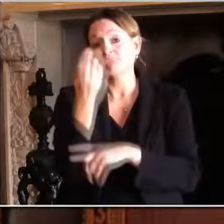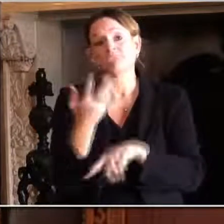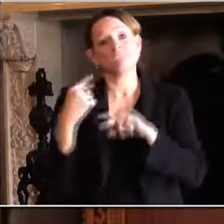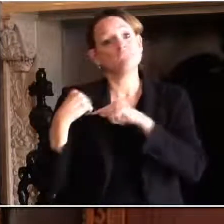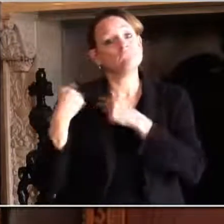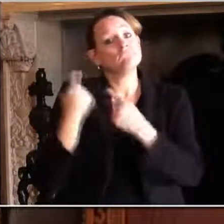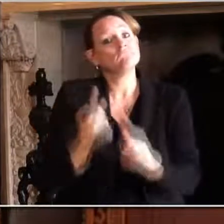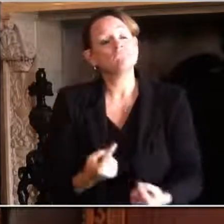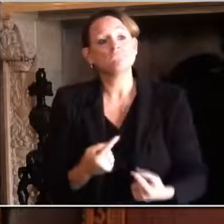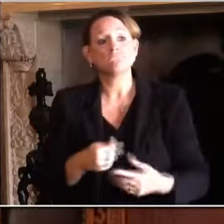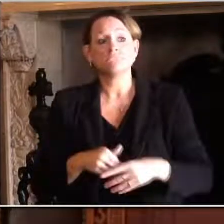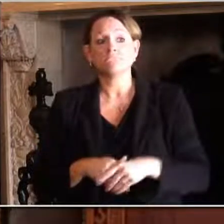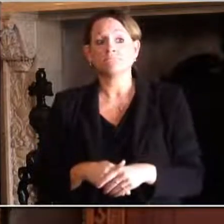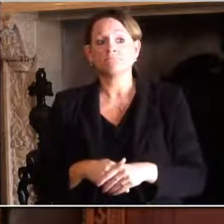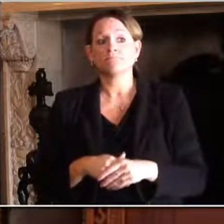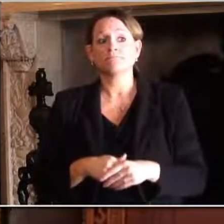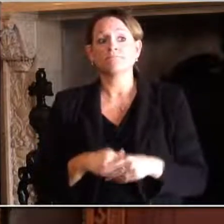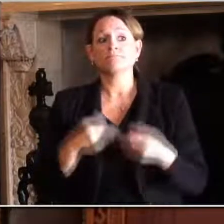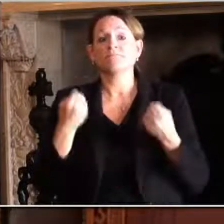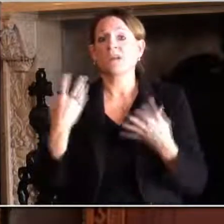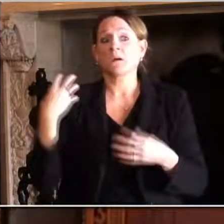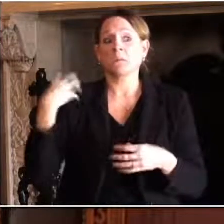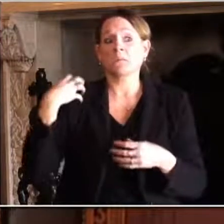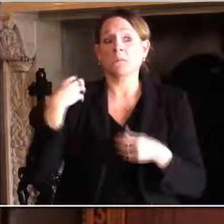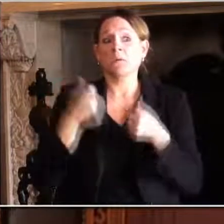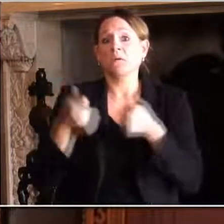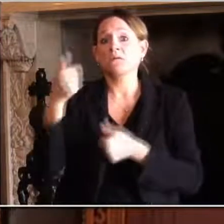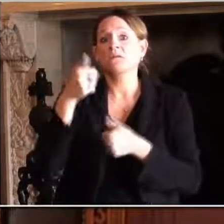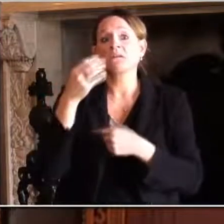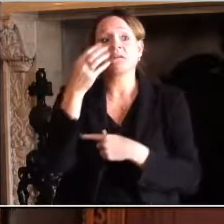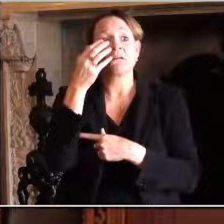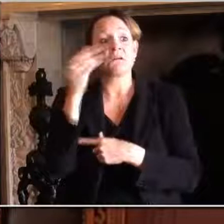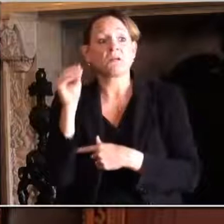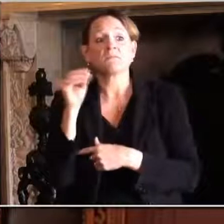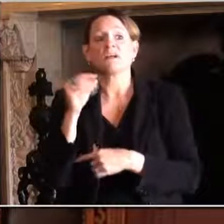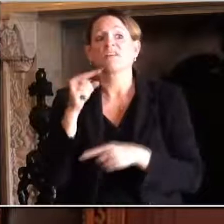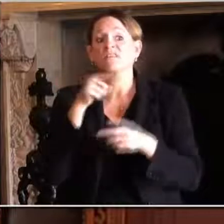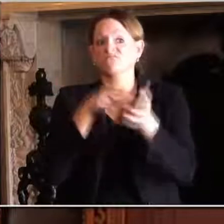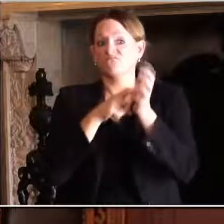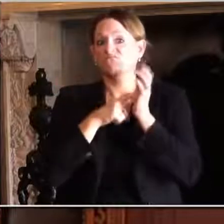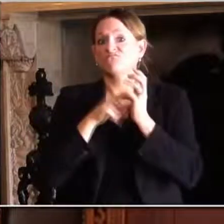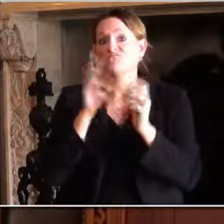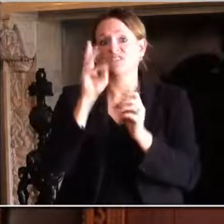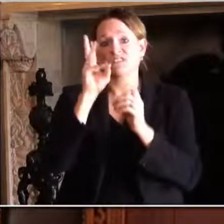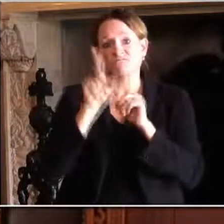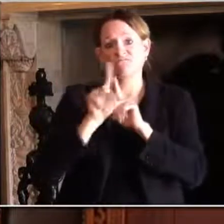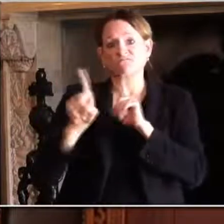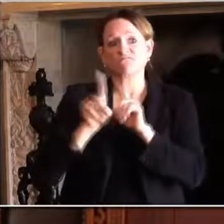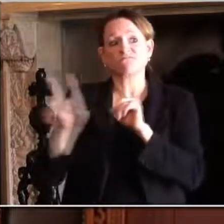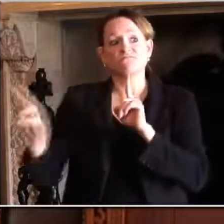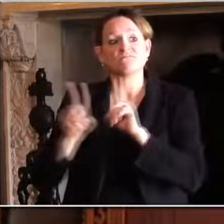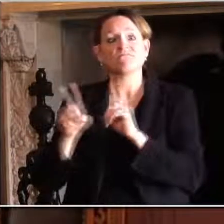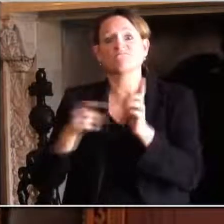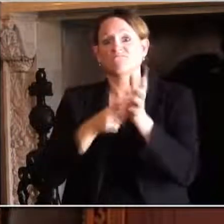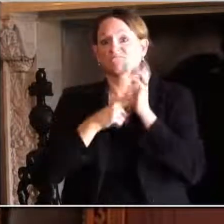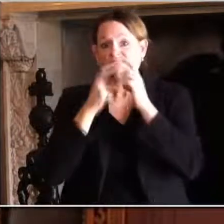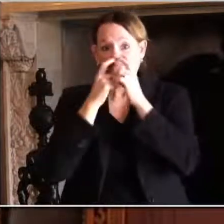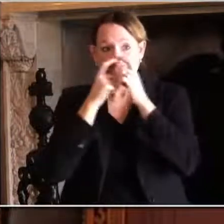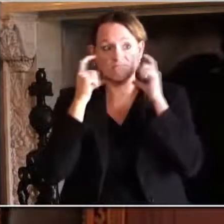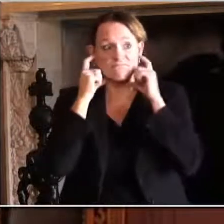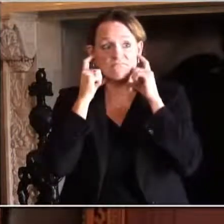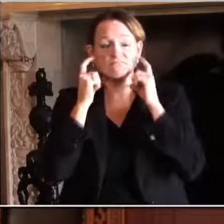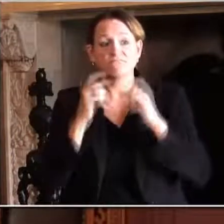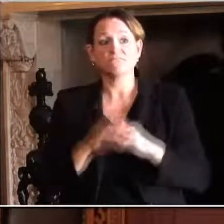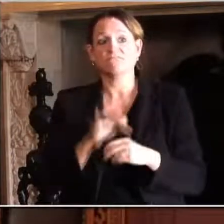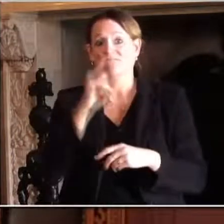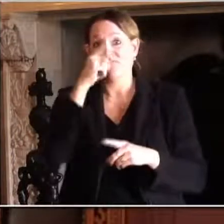many employers already require social distancing and masks. And so I don't think this is going to be a